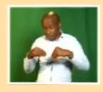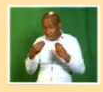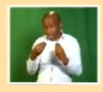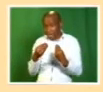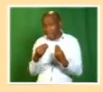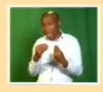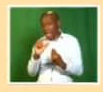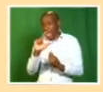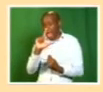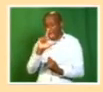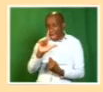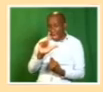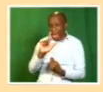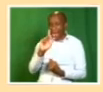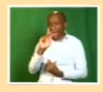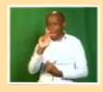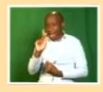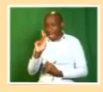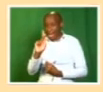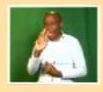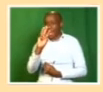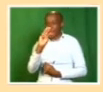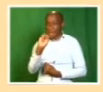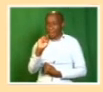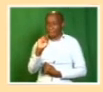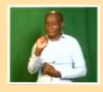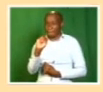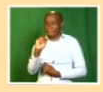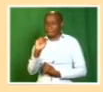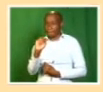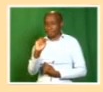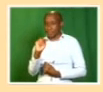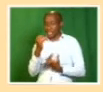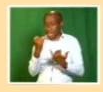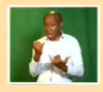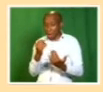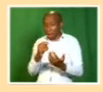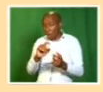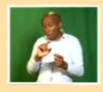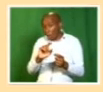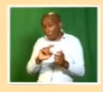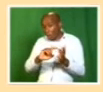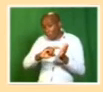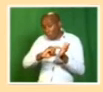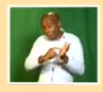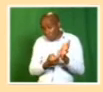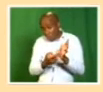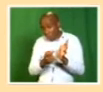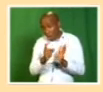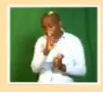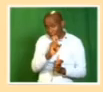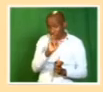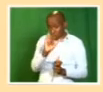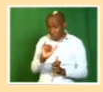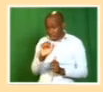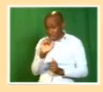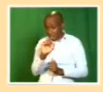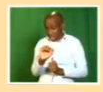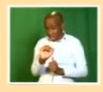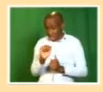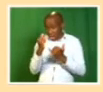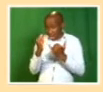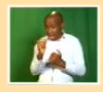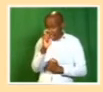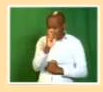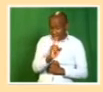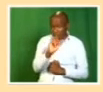L, Q, and M. Notice we are asked to find the coordinates, not the values. So it is a coordinate. There must be an